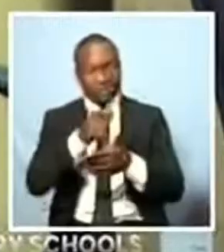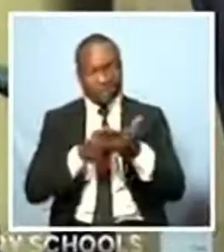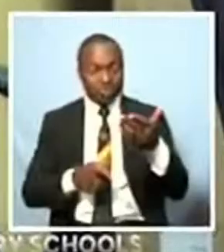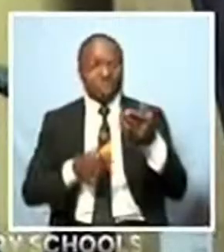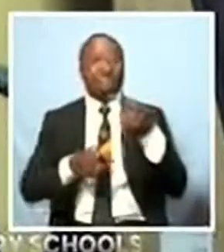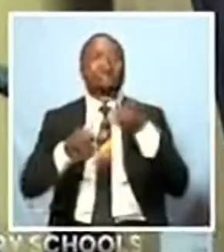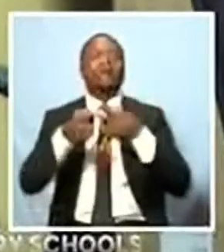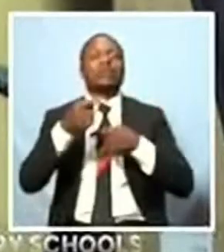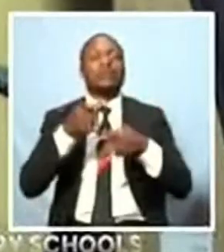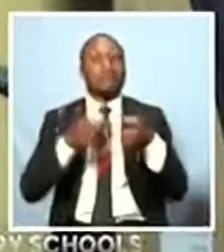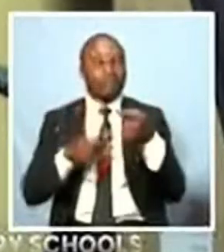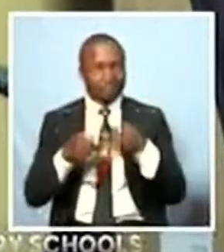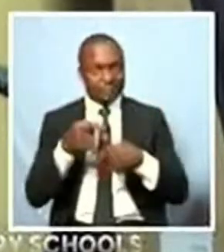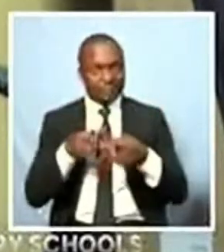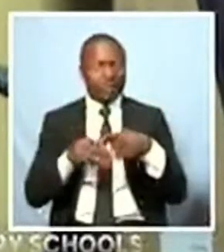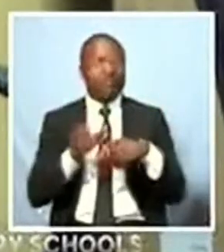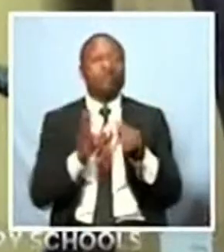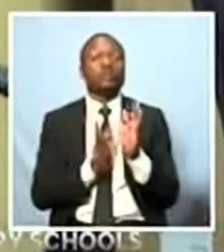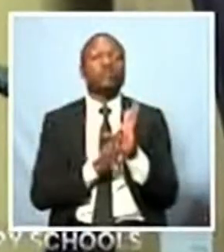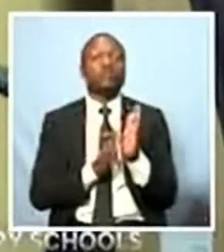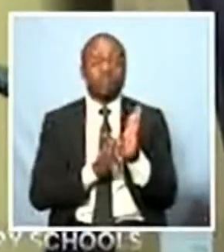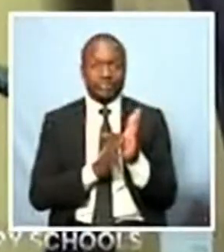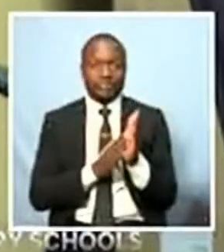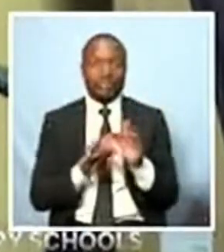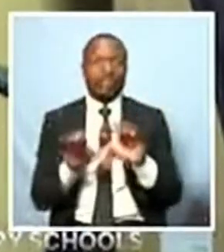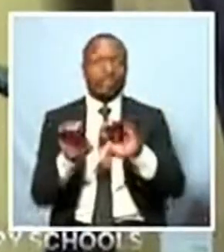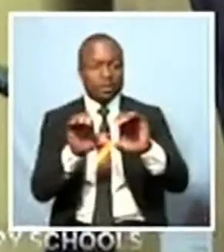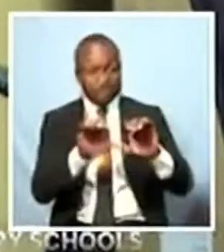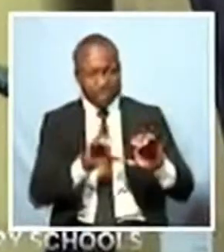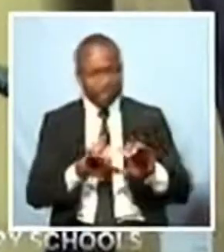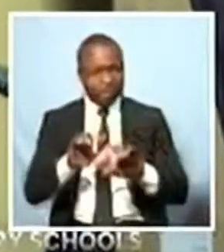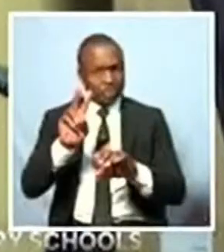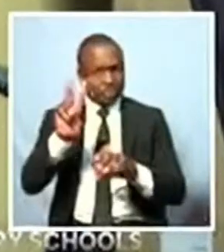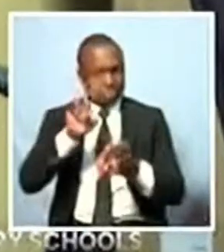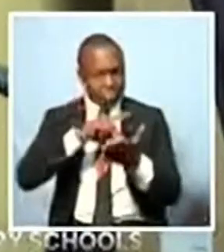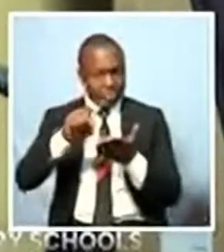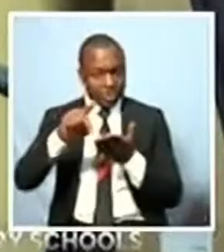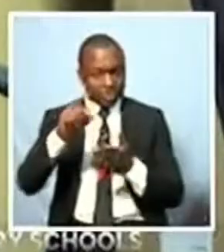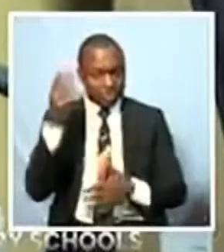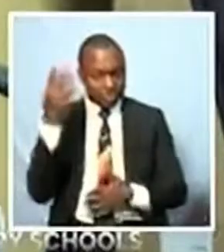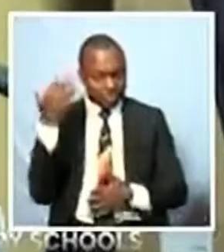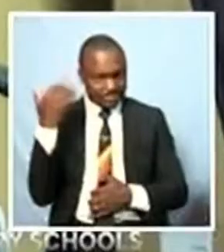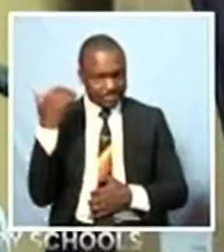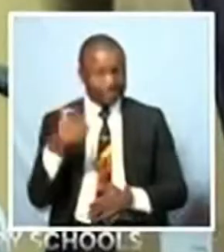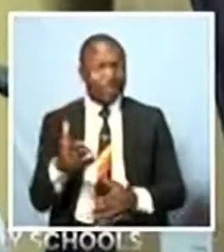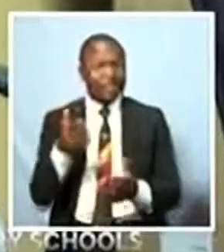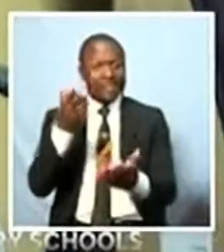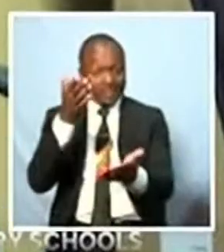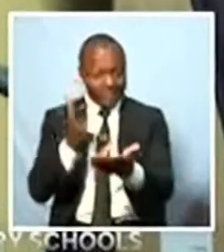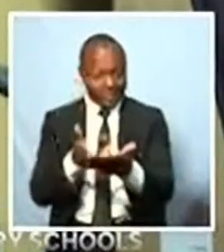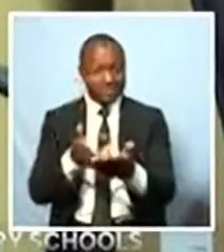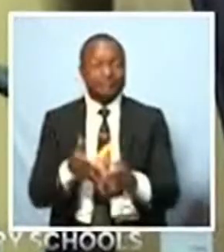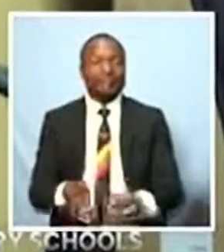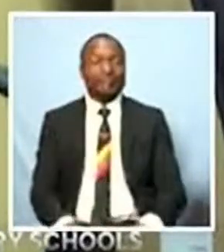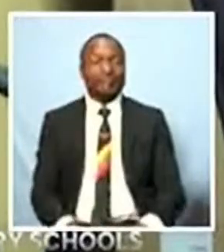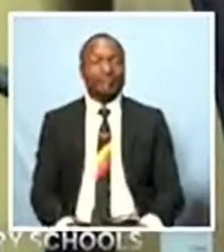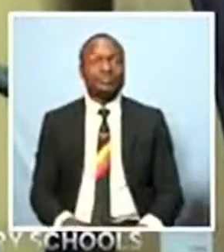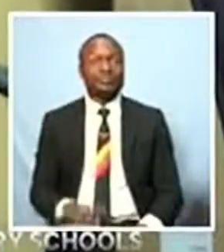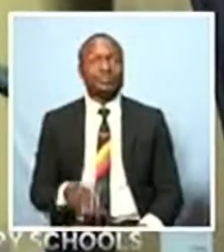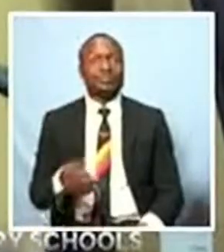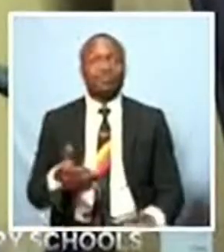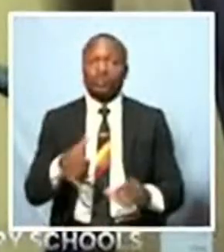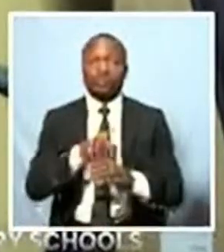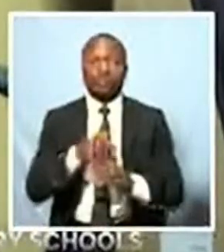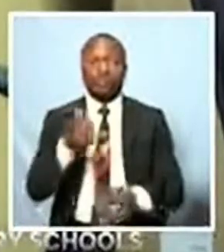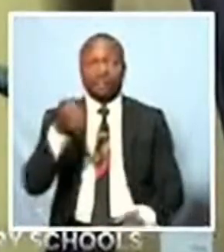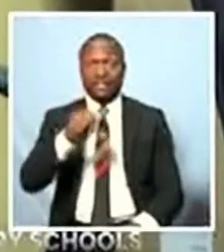from the schools, which we did just 2 weeks ago. And this, we covered 10 provinces. All